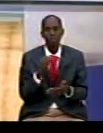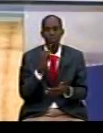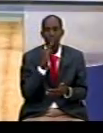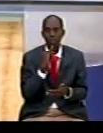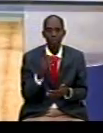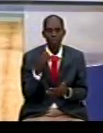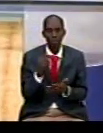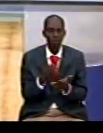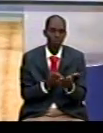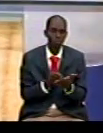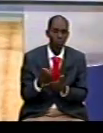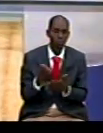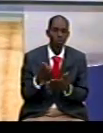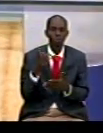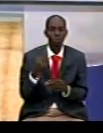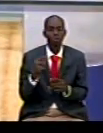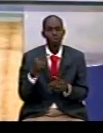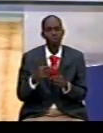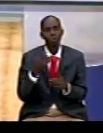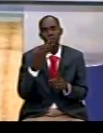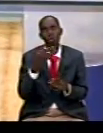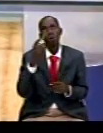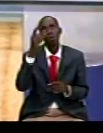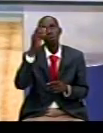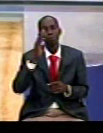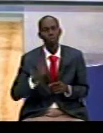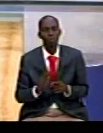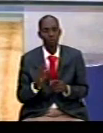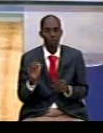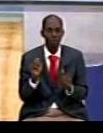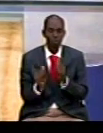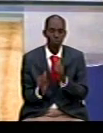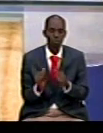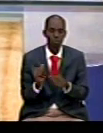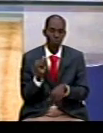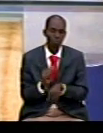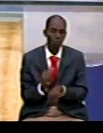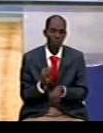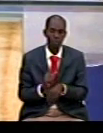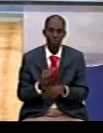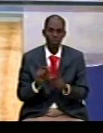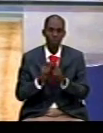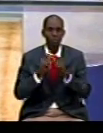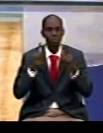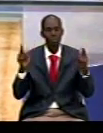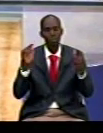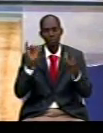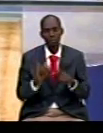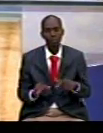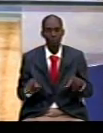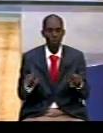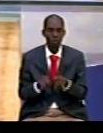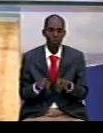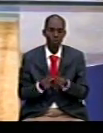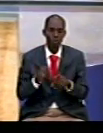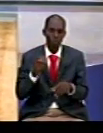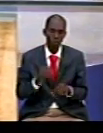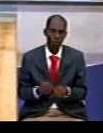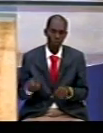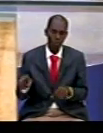in truth, the Word of God, which worketh effectually also in